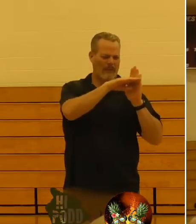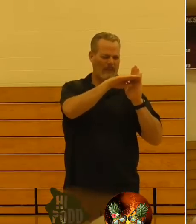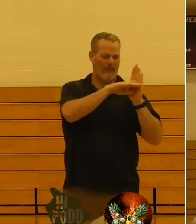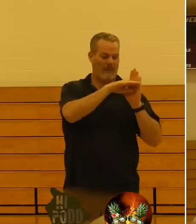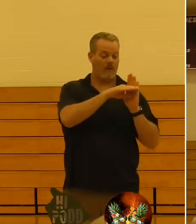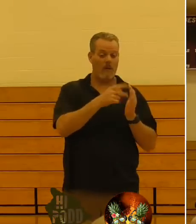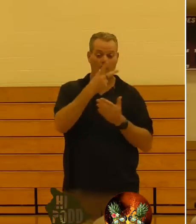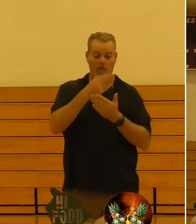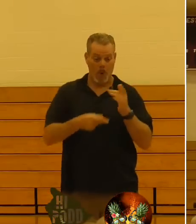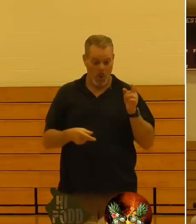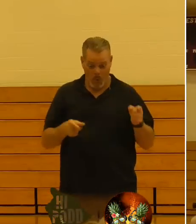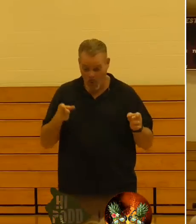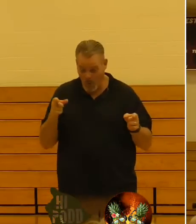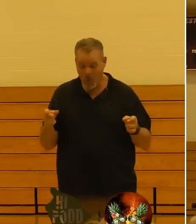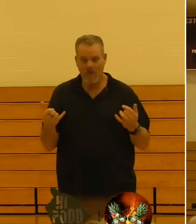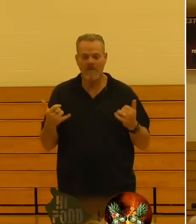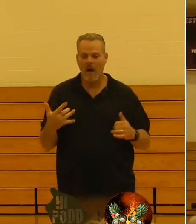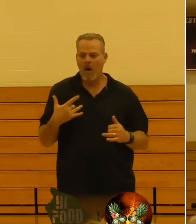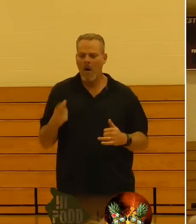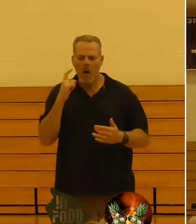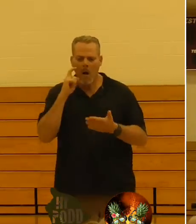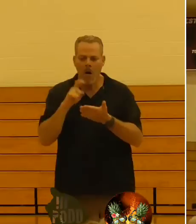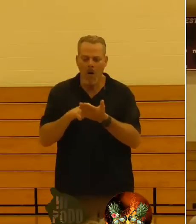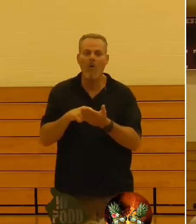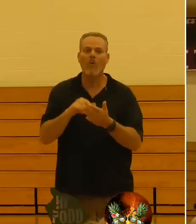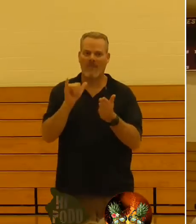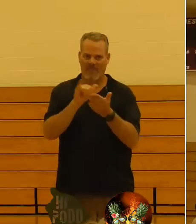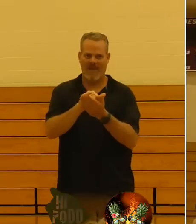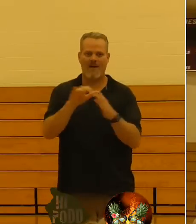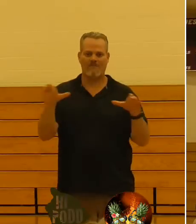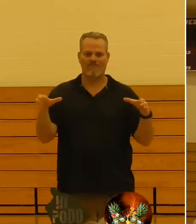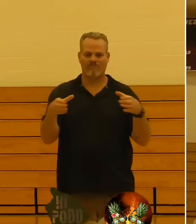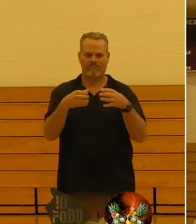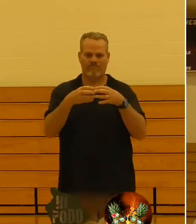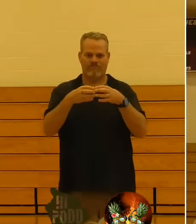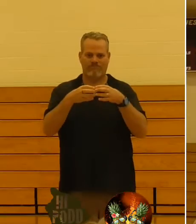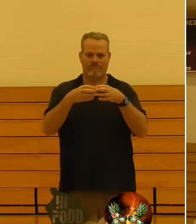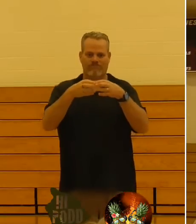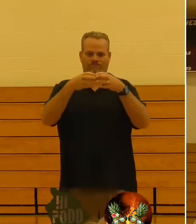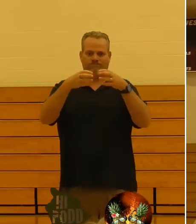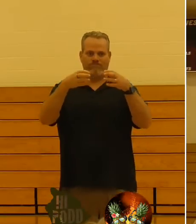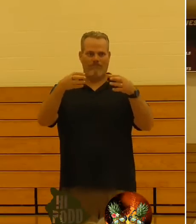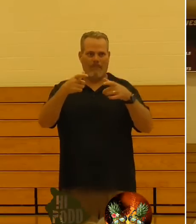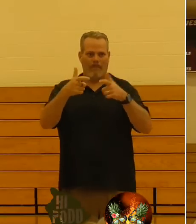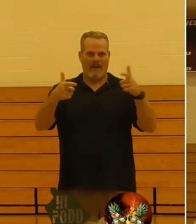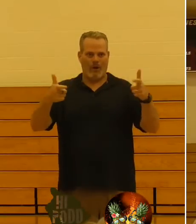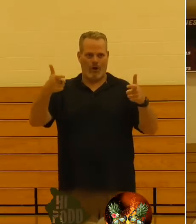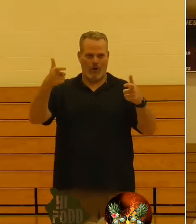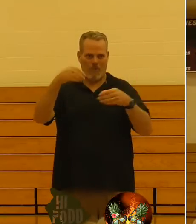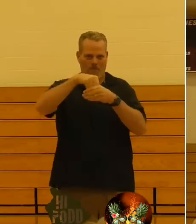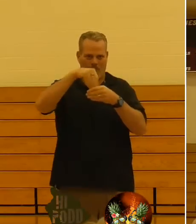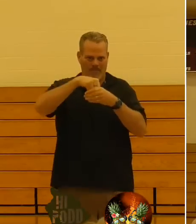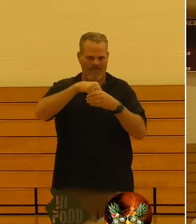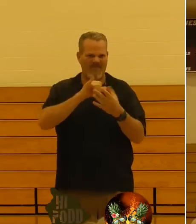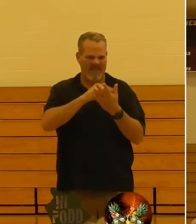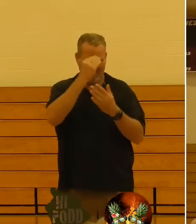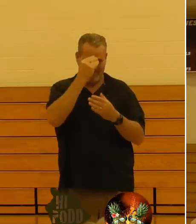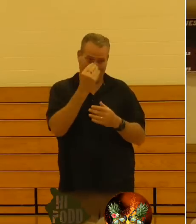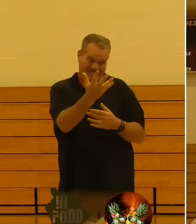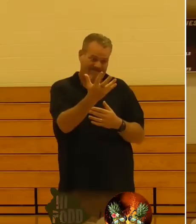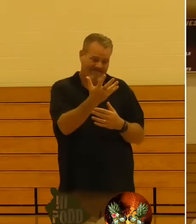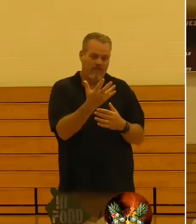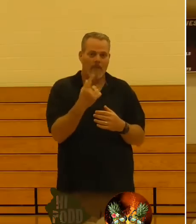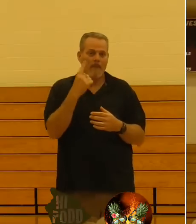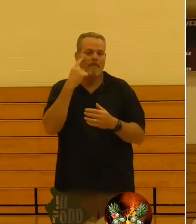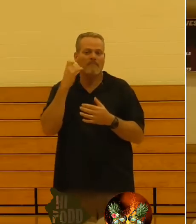both of these, the trend is the volcano's inflating. And that's just to put it in the context of the